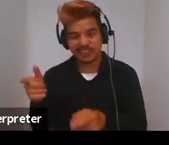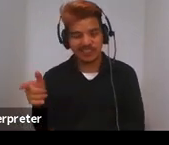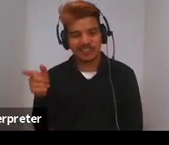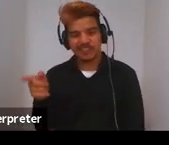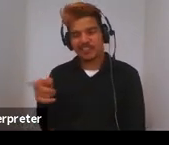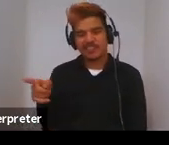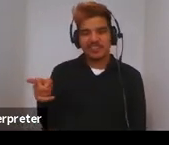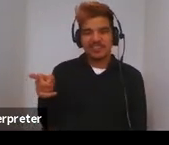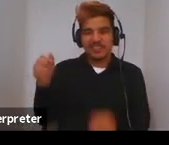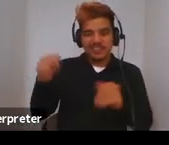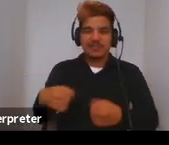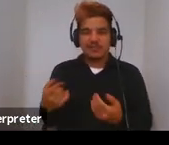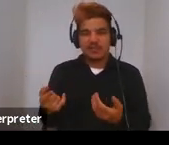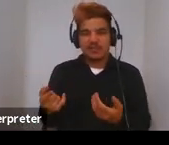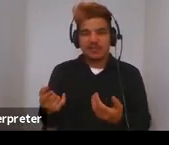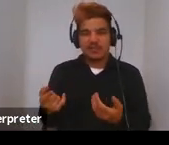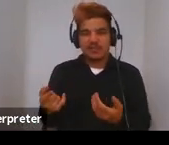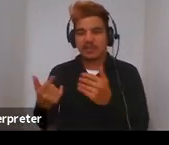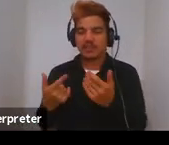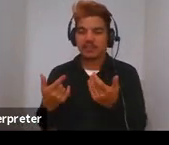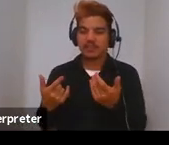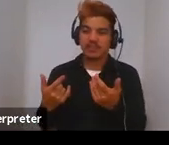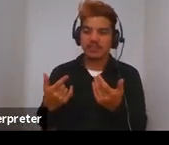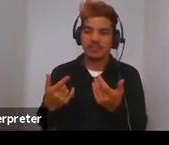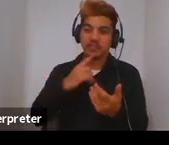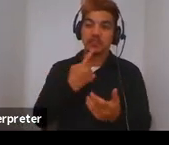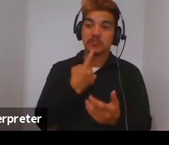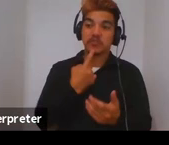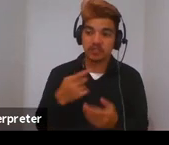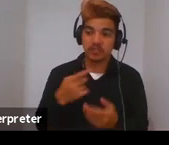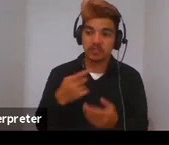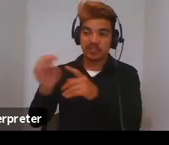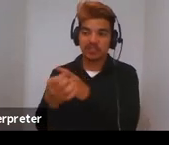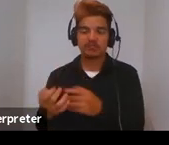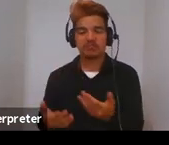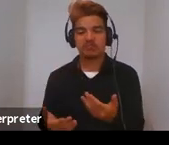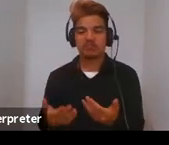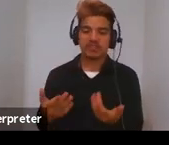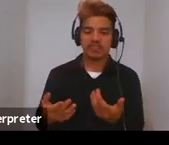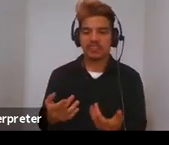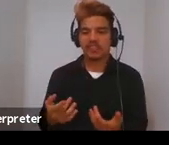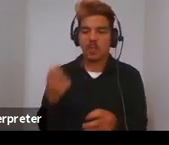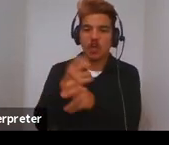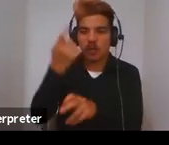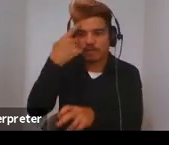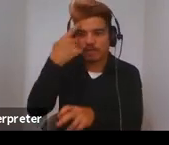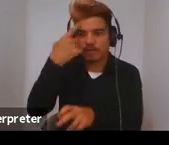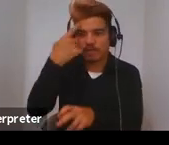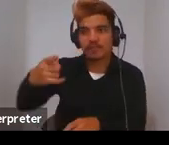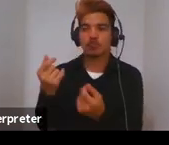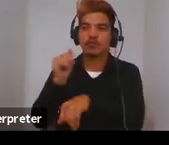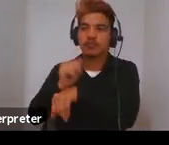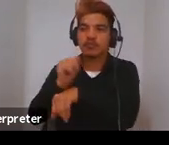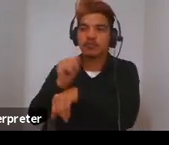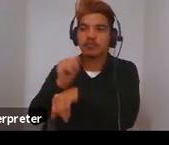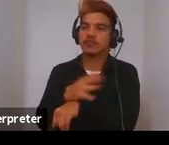it can be creating a hostile work environment, creating something that makes it difficult to do your job. And those